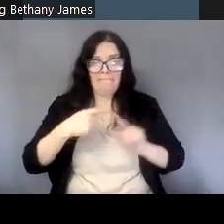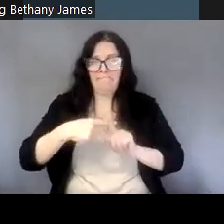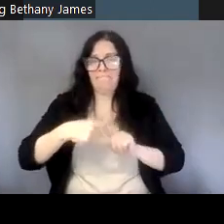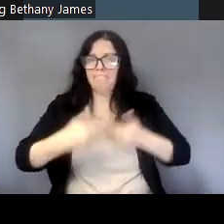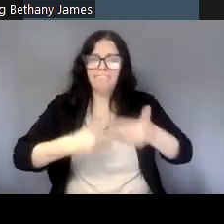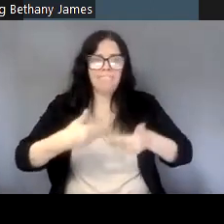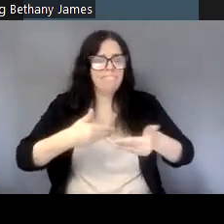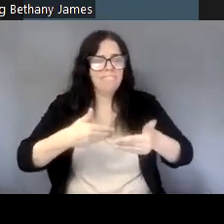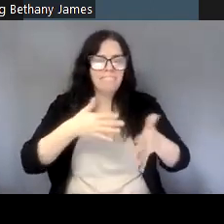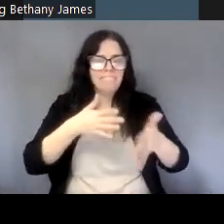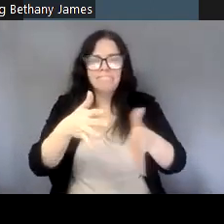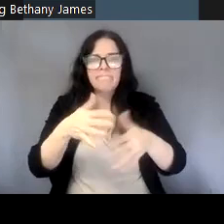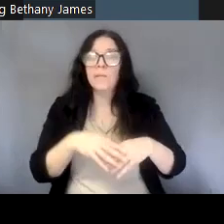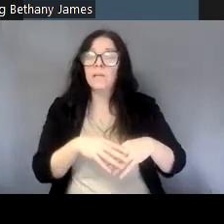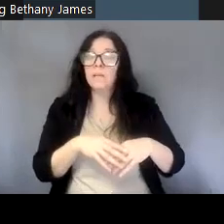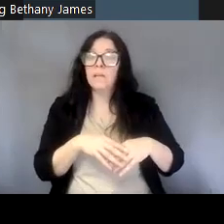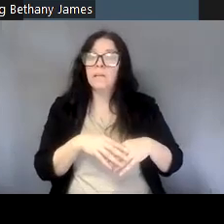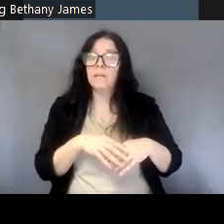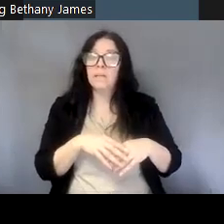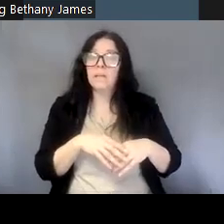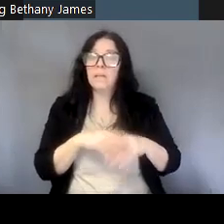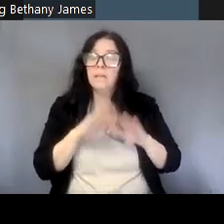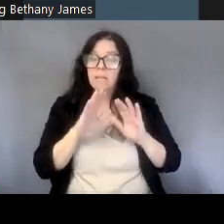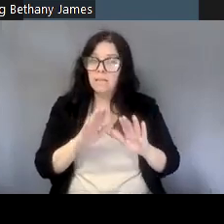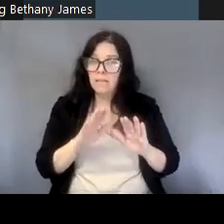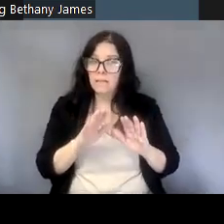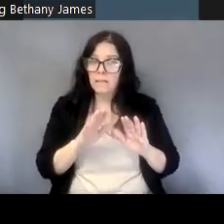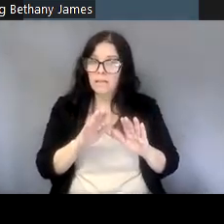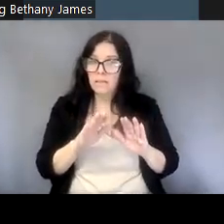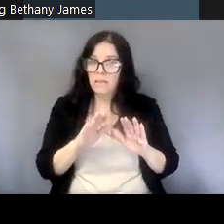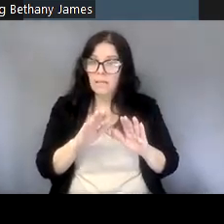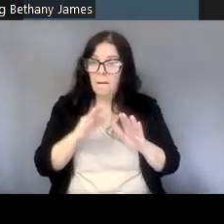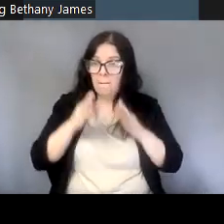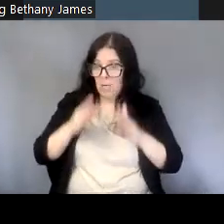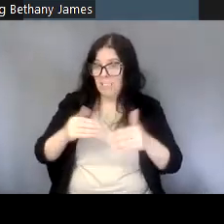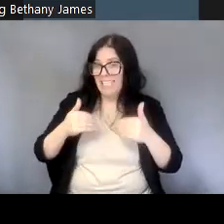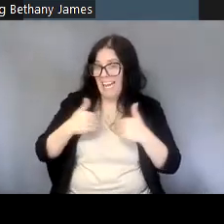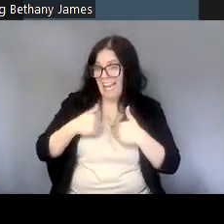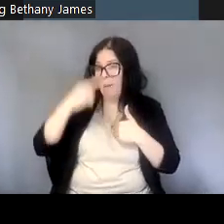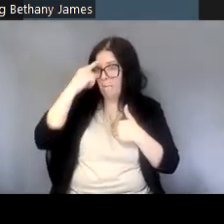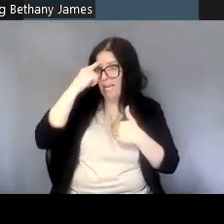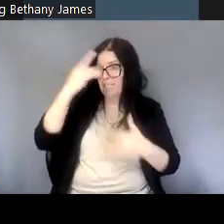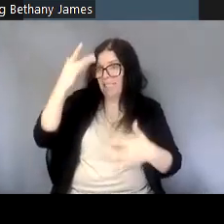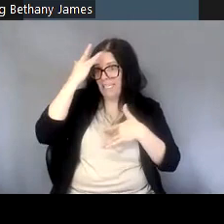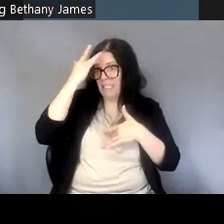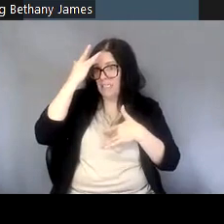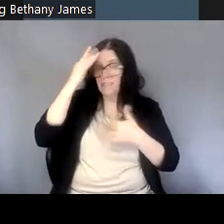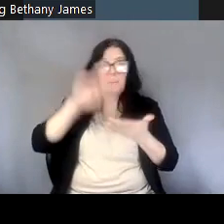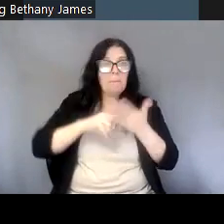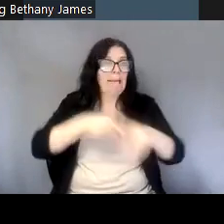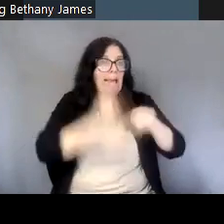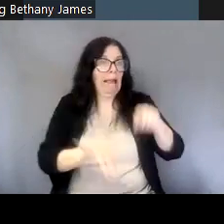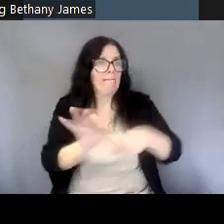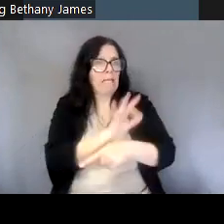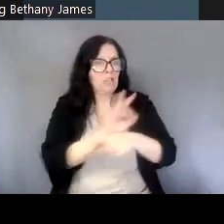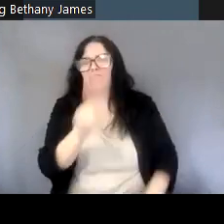an individual has a mental illness, it doesn't mean that they're unable to function well, right? They